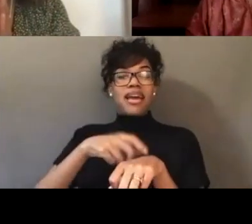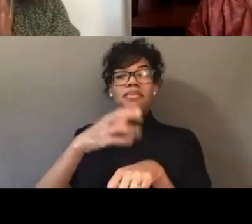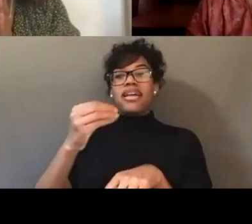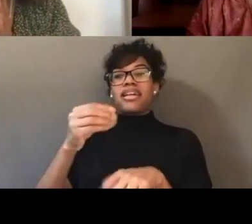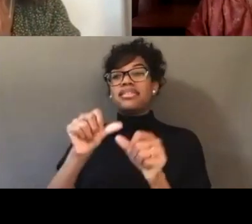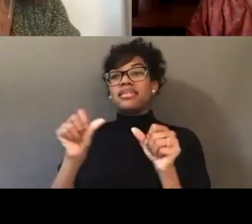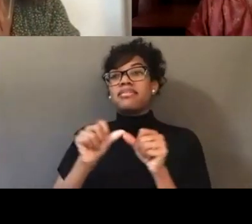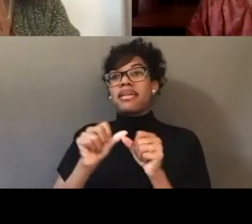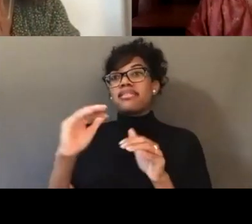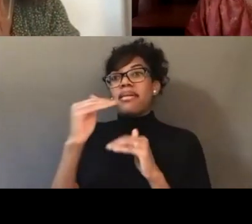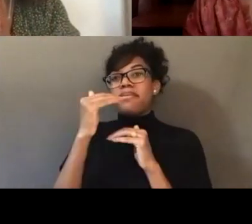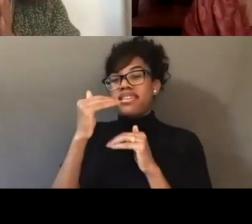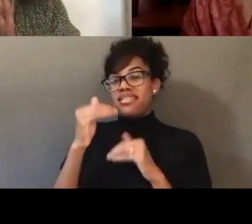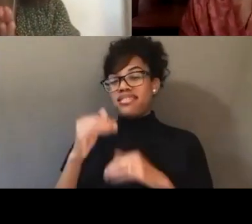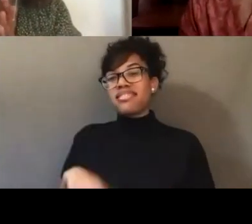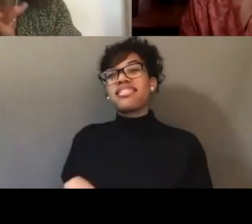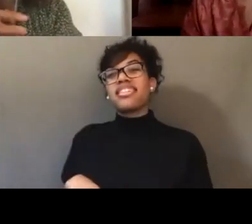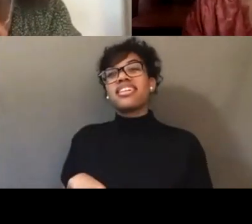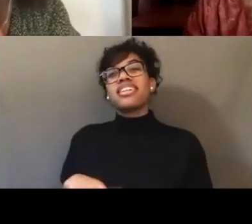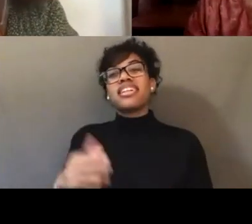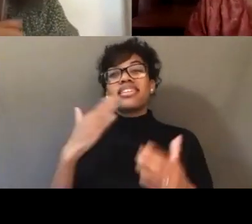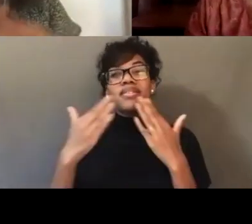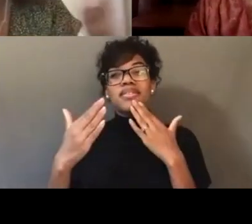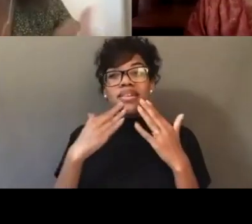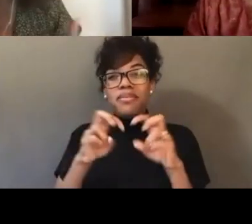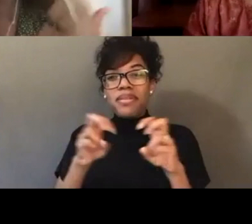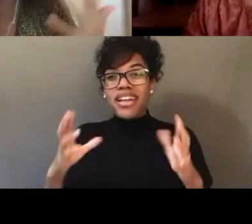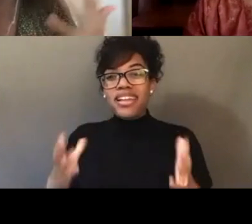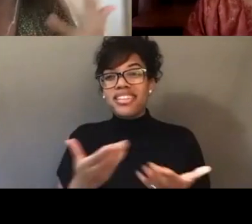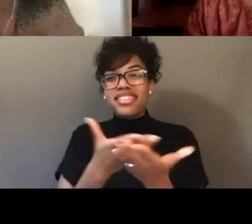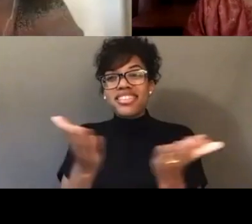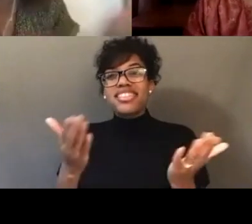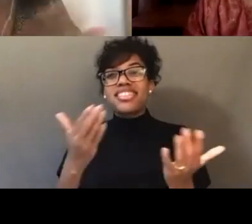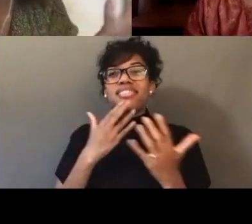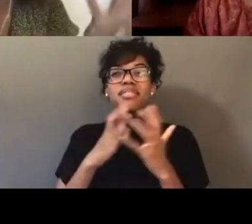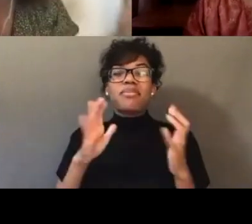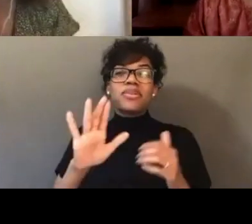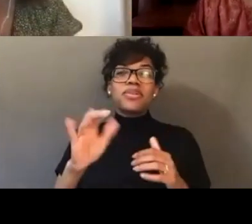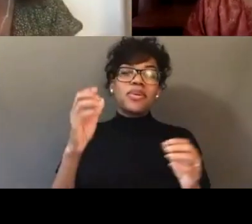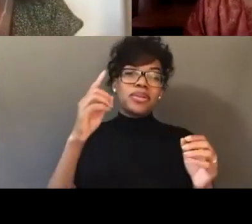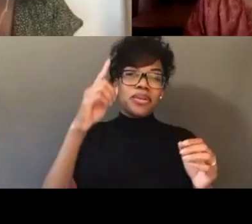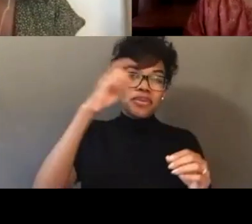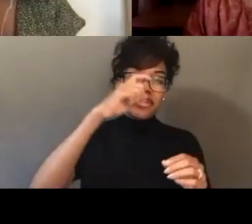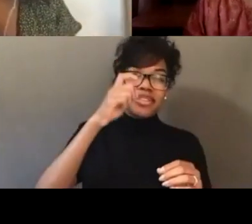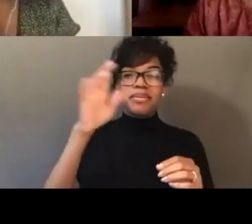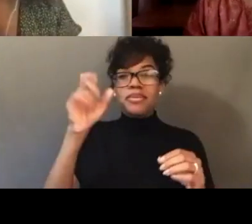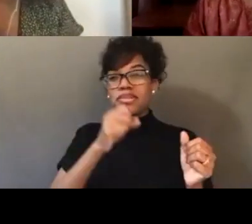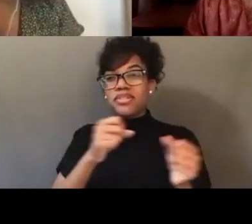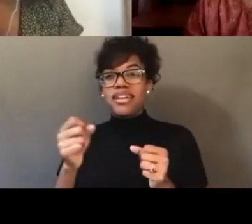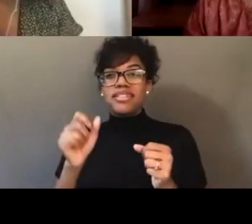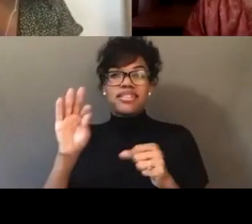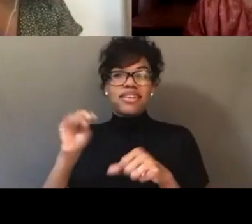for all that they have shared, the wisdom, the knowledge, the strategy, the advice. Thank you, thank you, thank you.